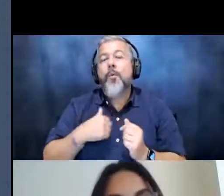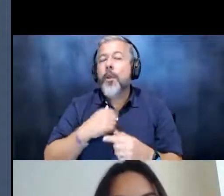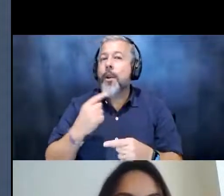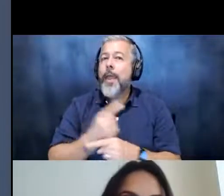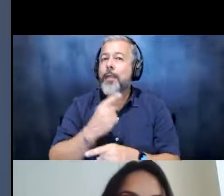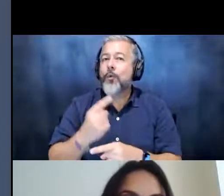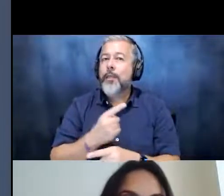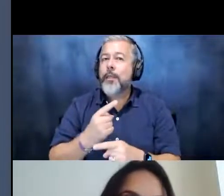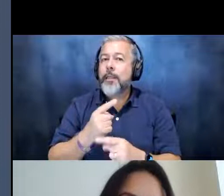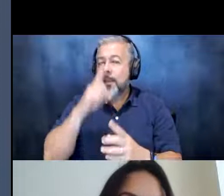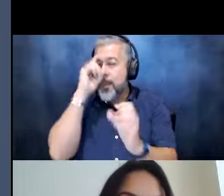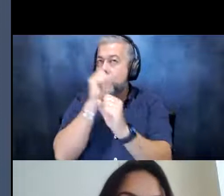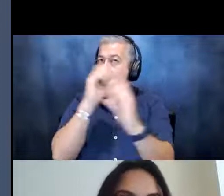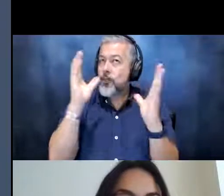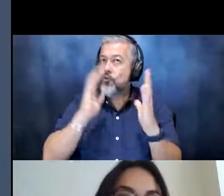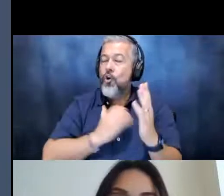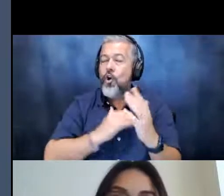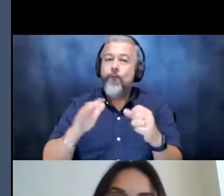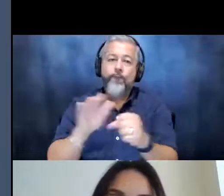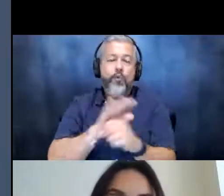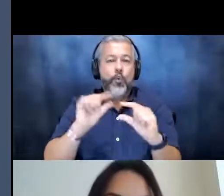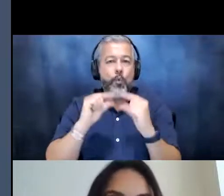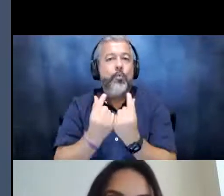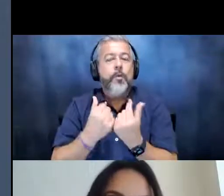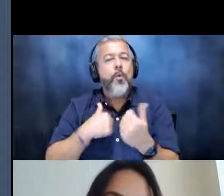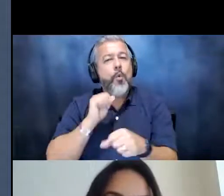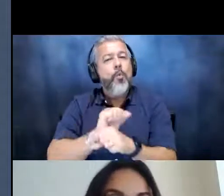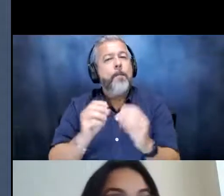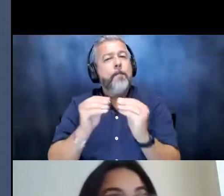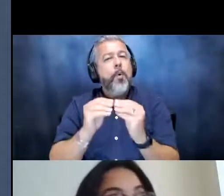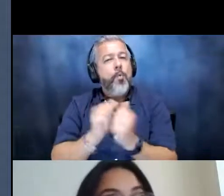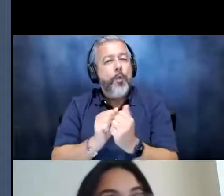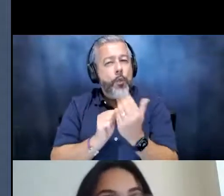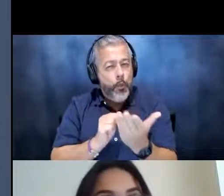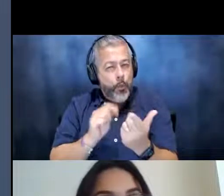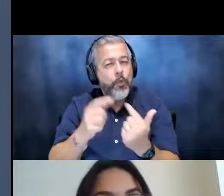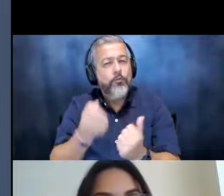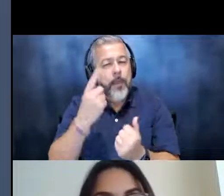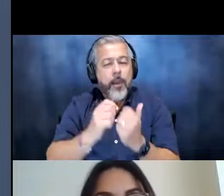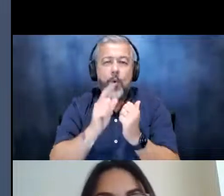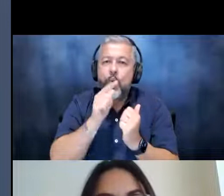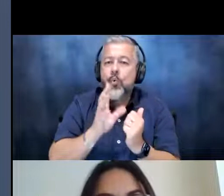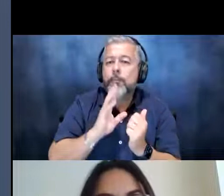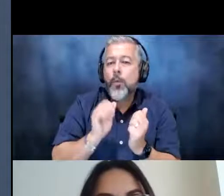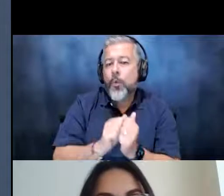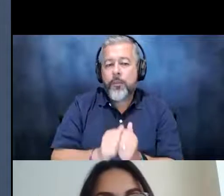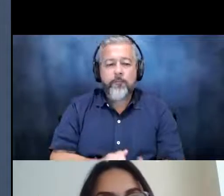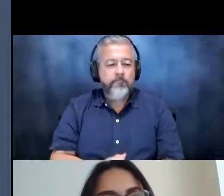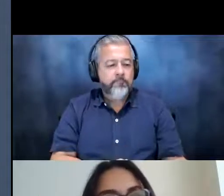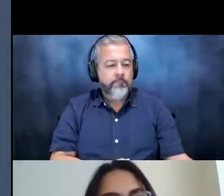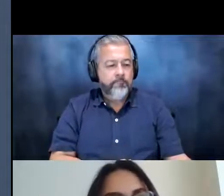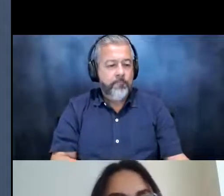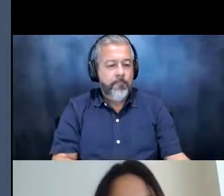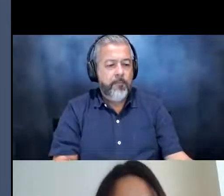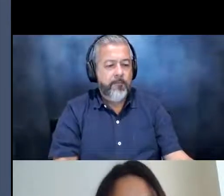accurately picturing our full group. So we're going to work more with you to understand who should we speak with. So for